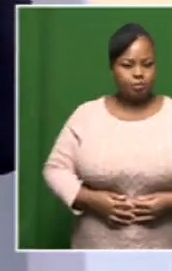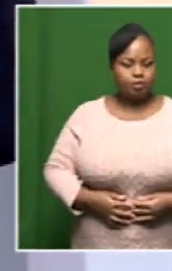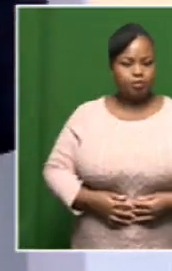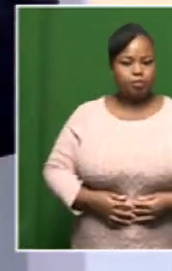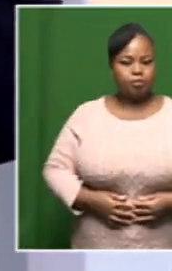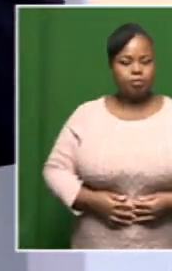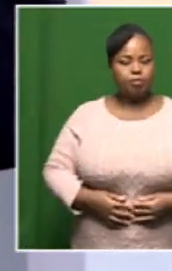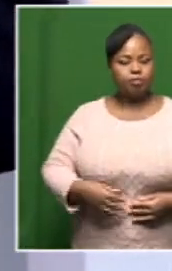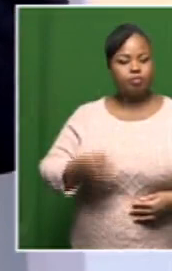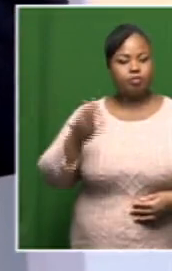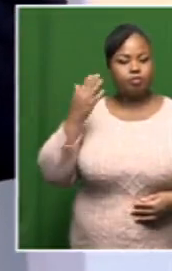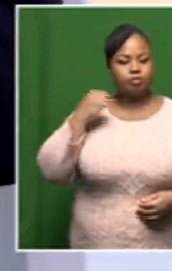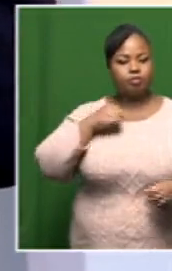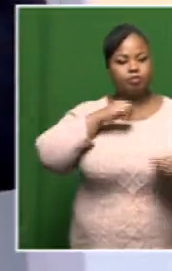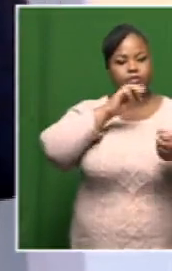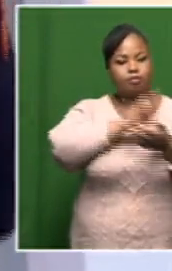from the